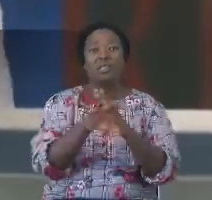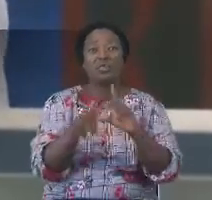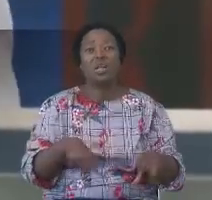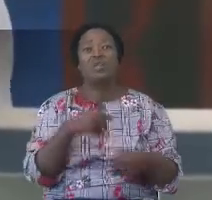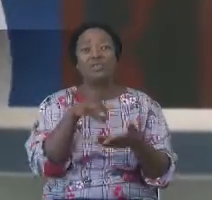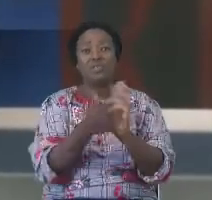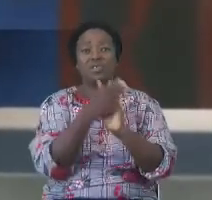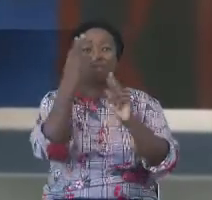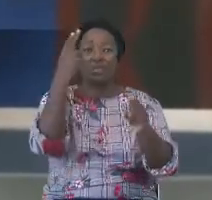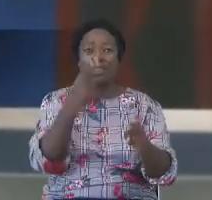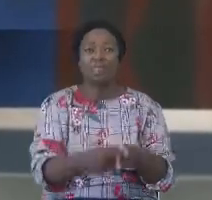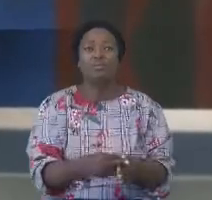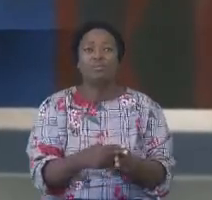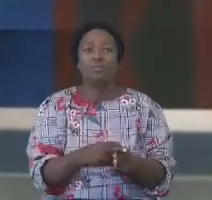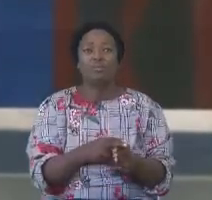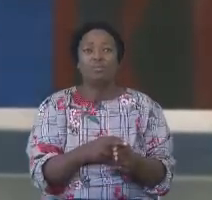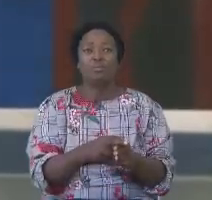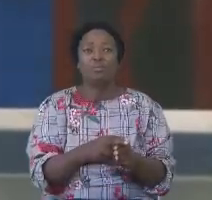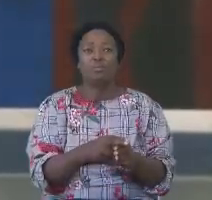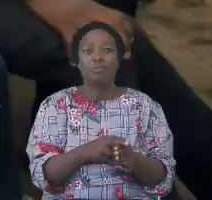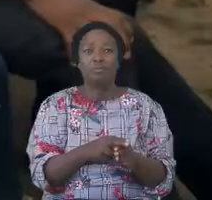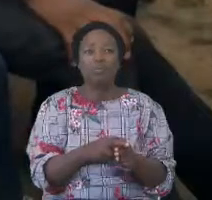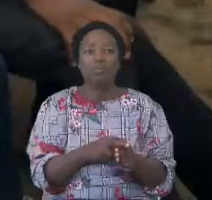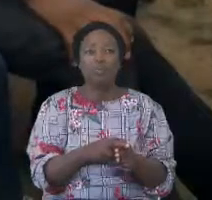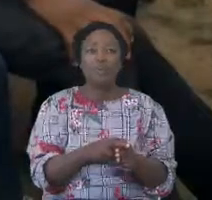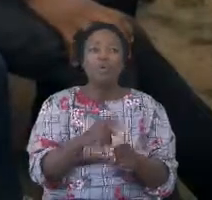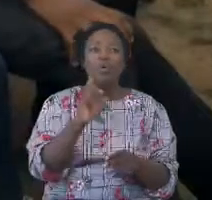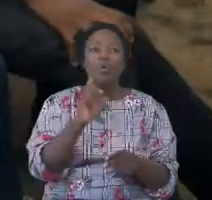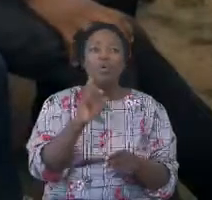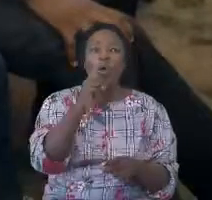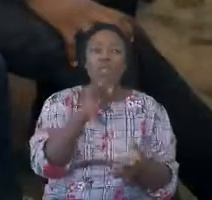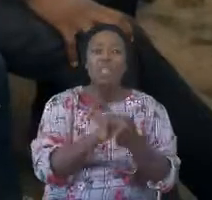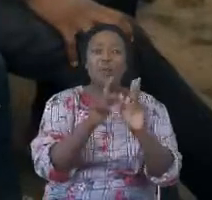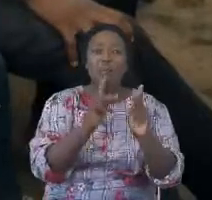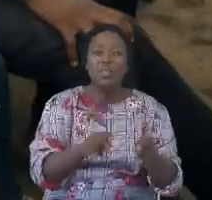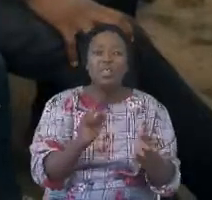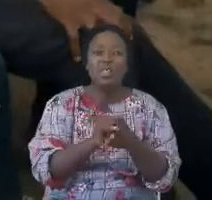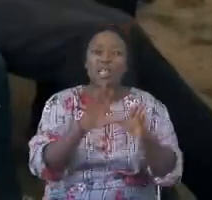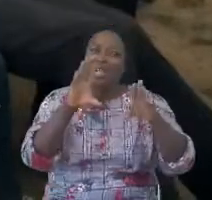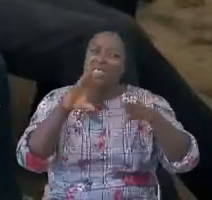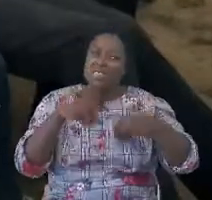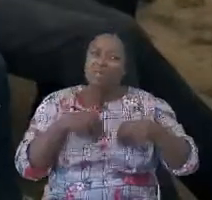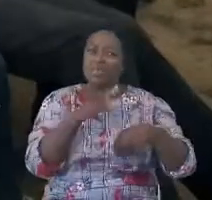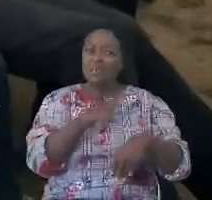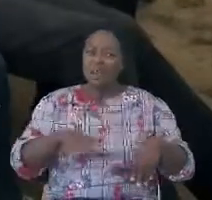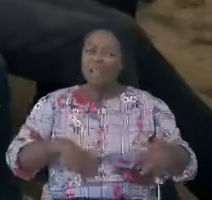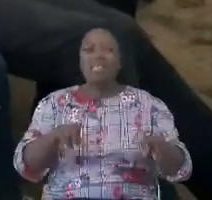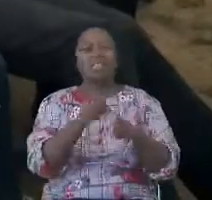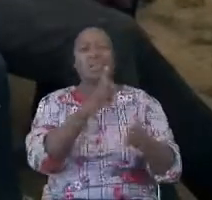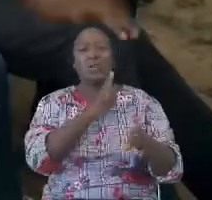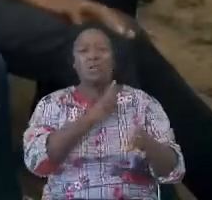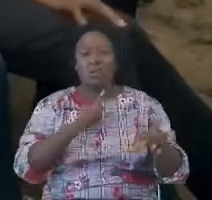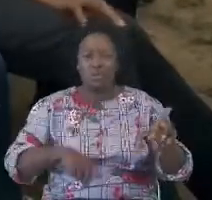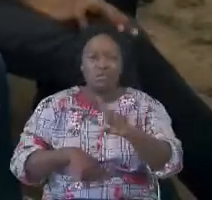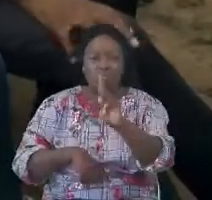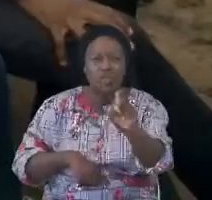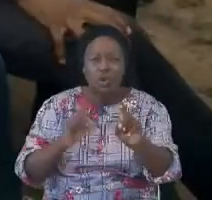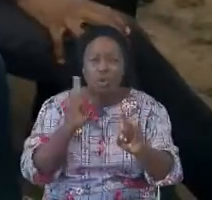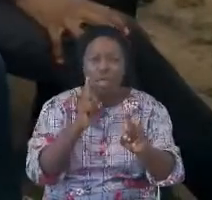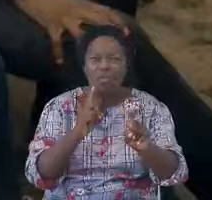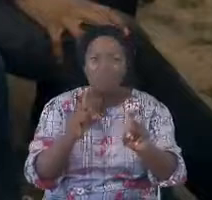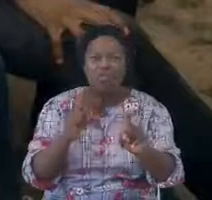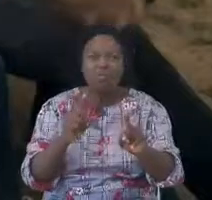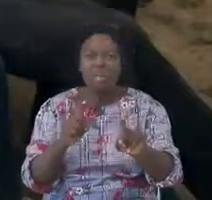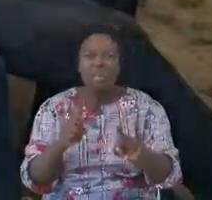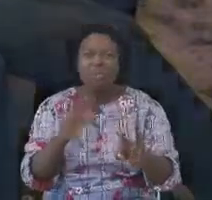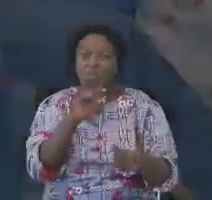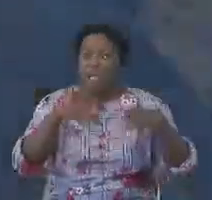every other sinner will be put right in your life in jesus name where is the person there